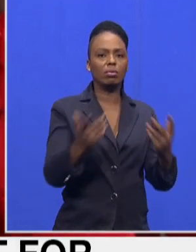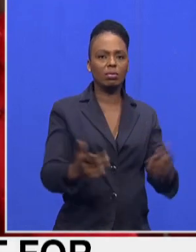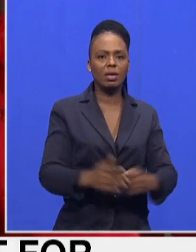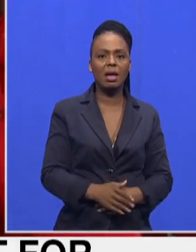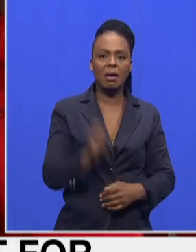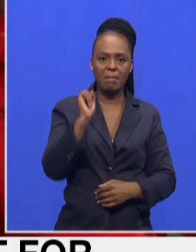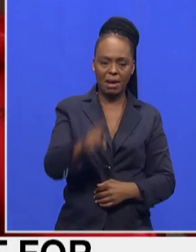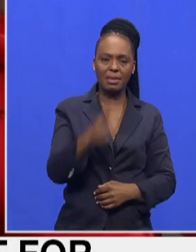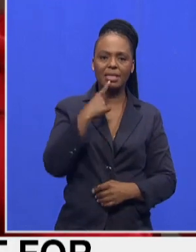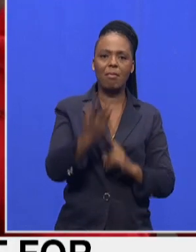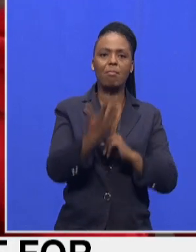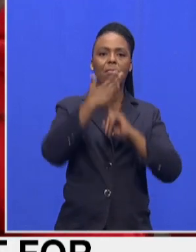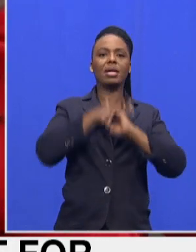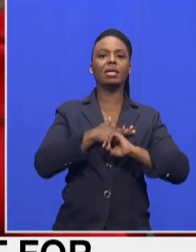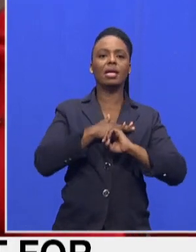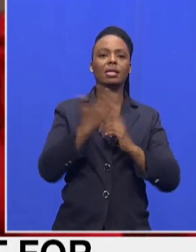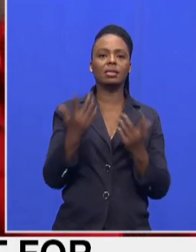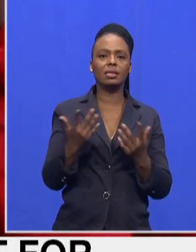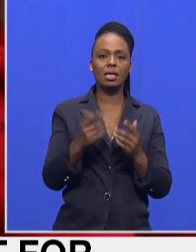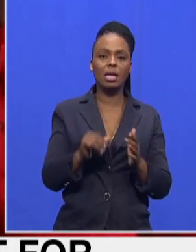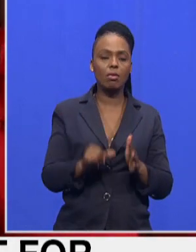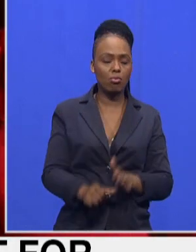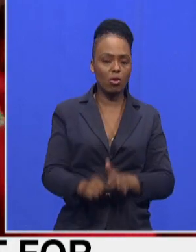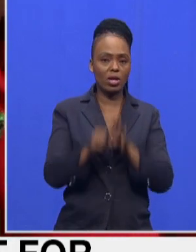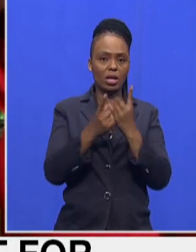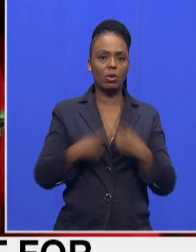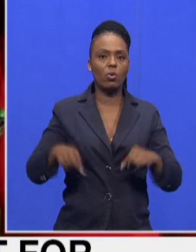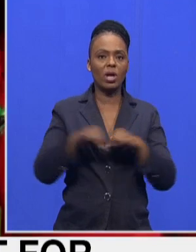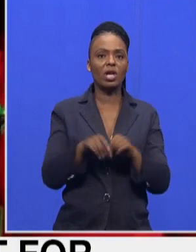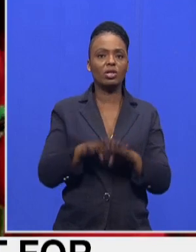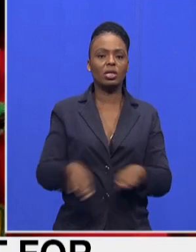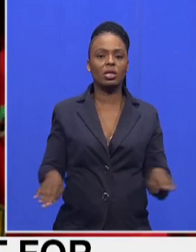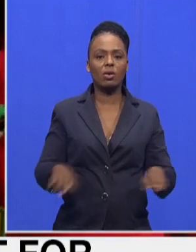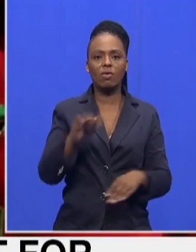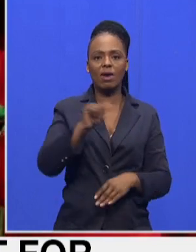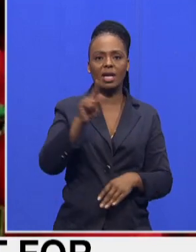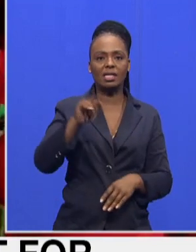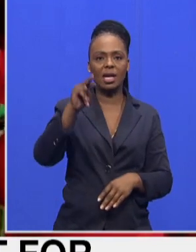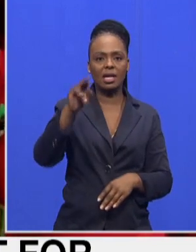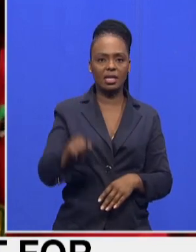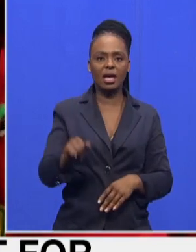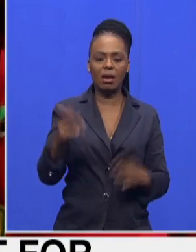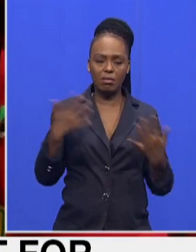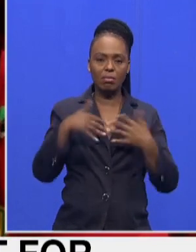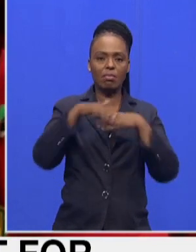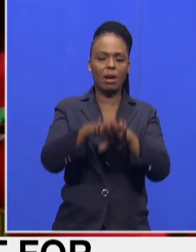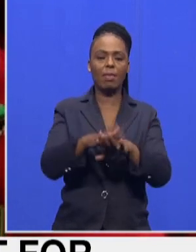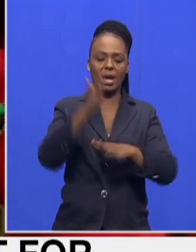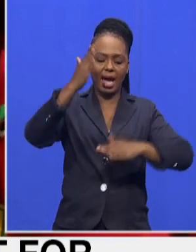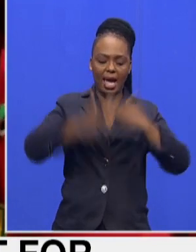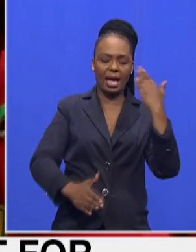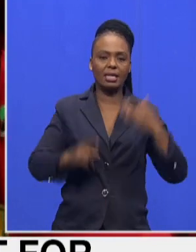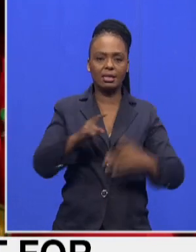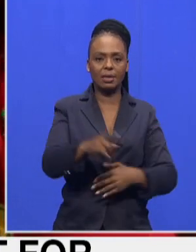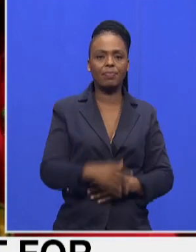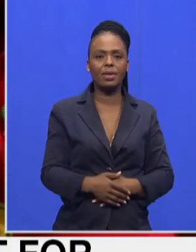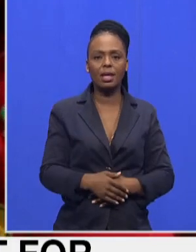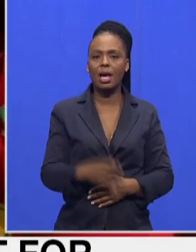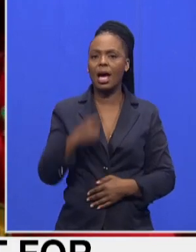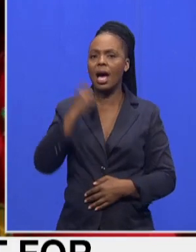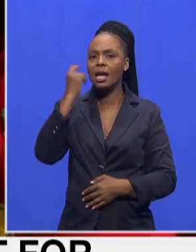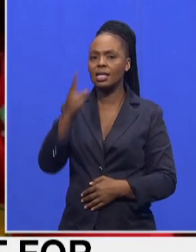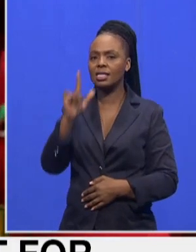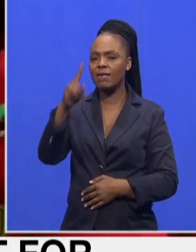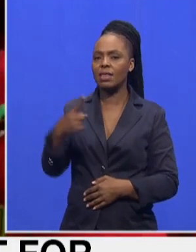So it's important that as children of Azania, we come together and we put an end to this. We understand at this stage there are over 7,000 students that